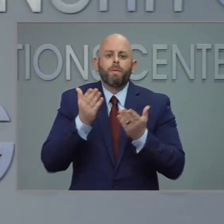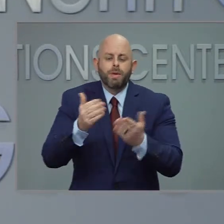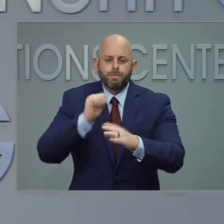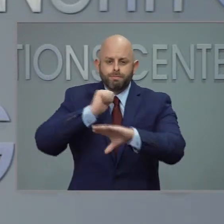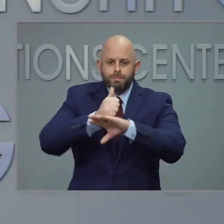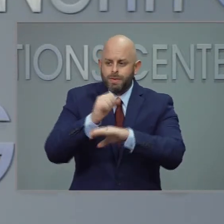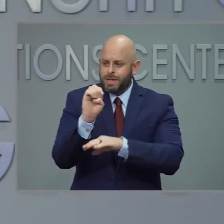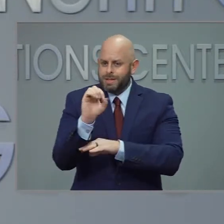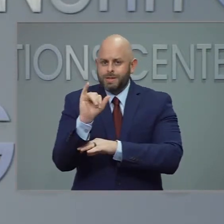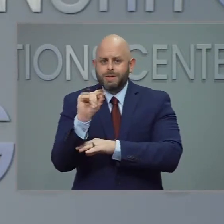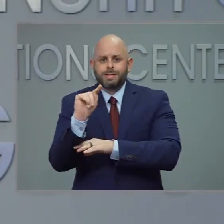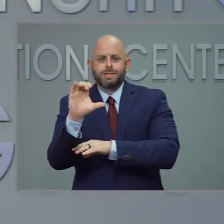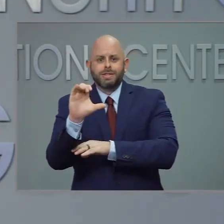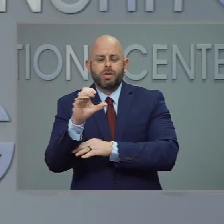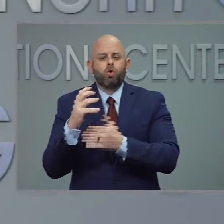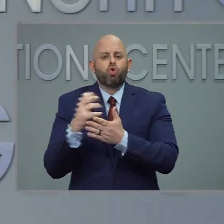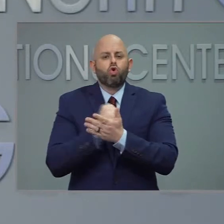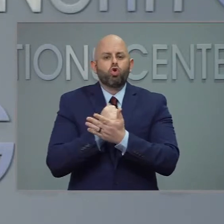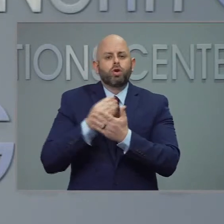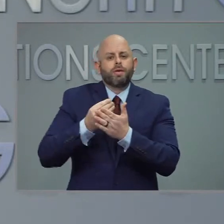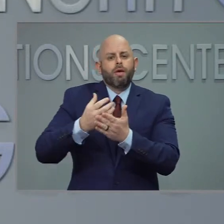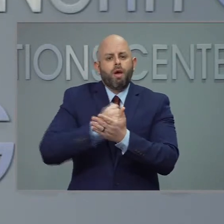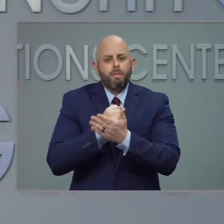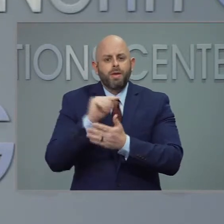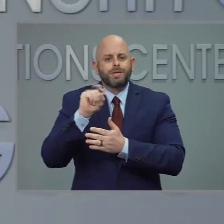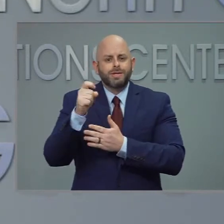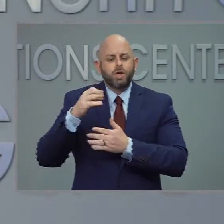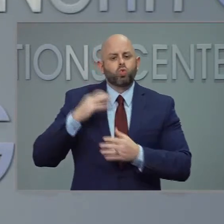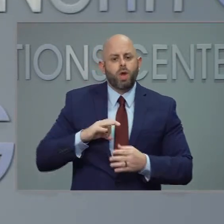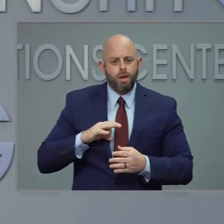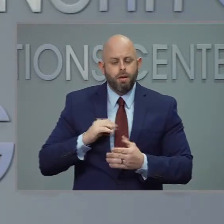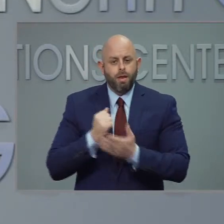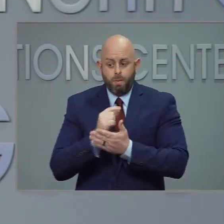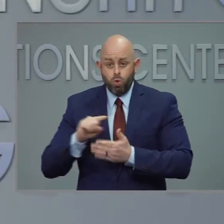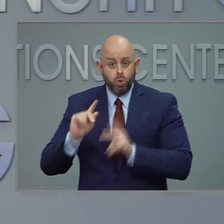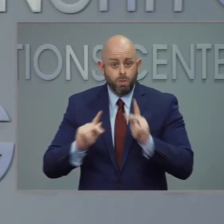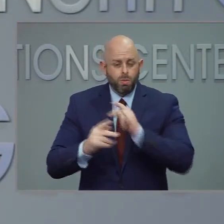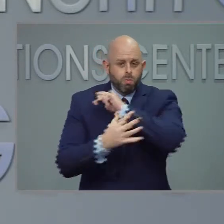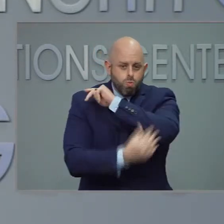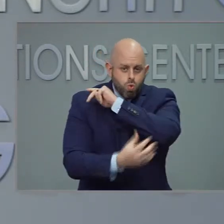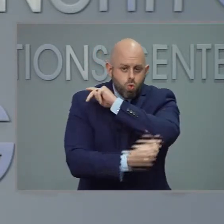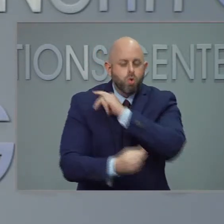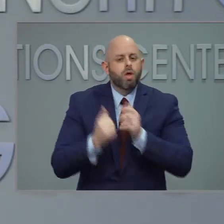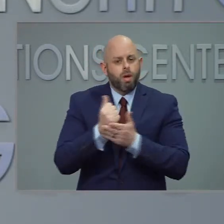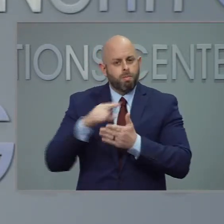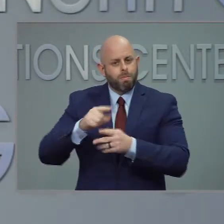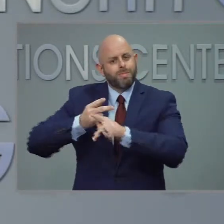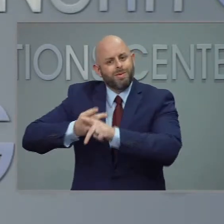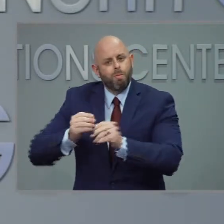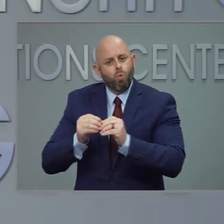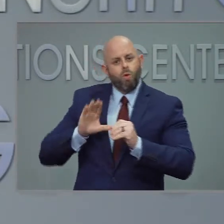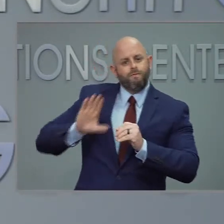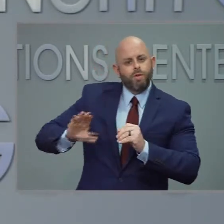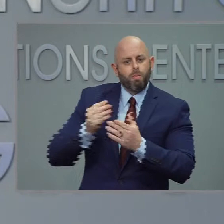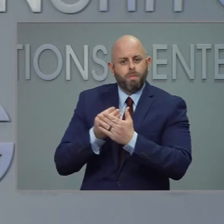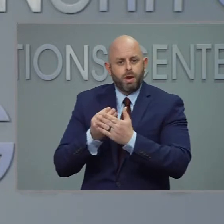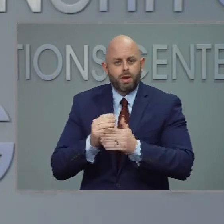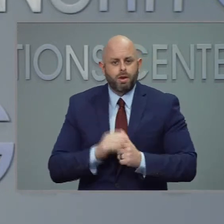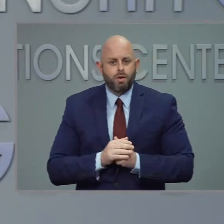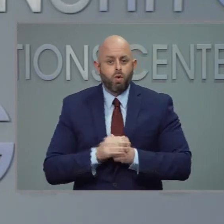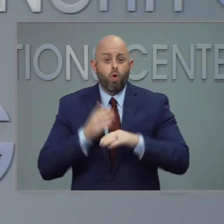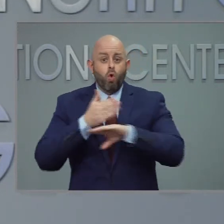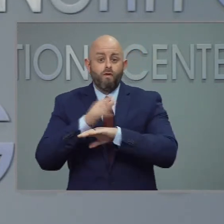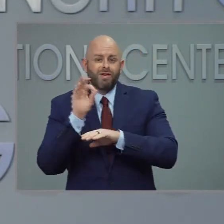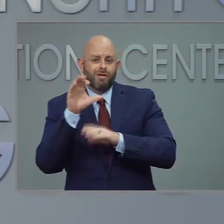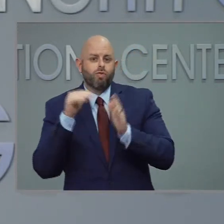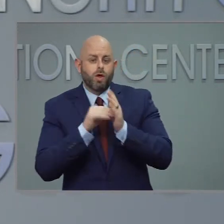Tax Credit to help those with lower incomes keep more of the money that they earn. More than 900,000